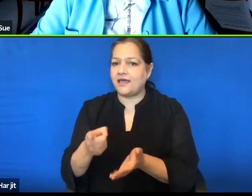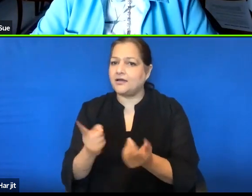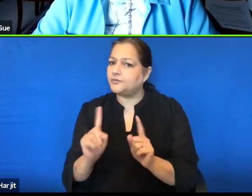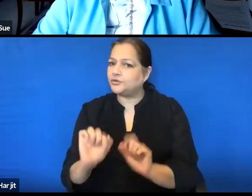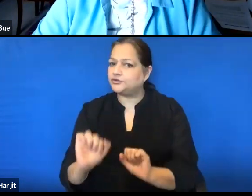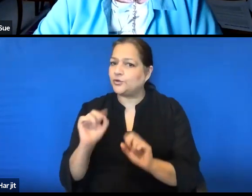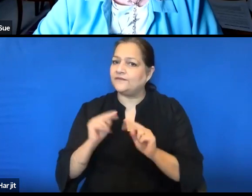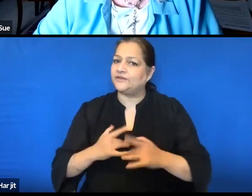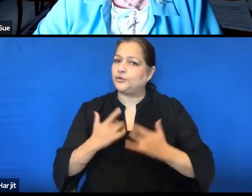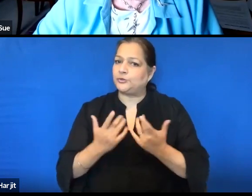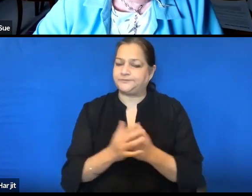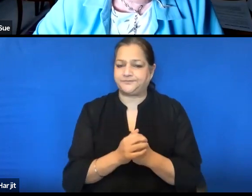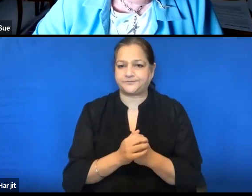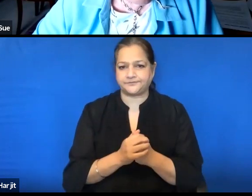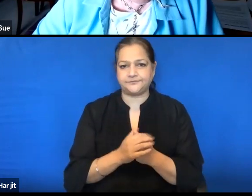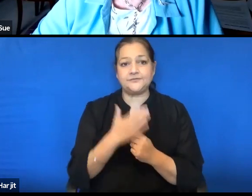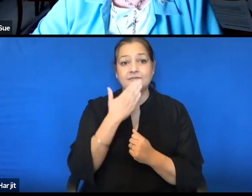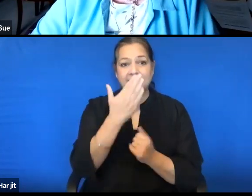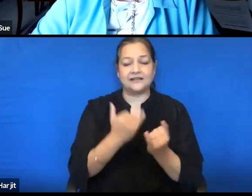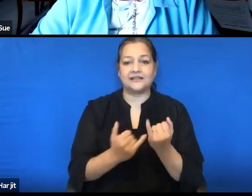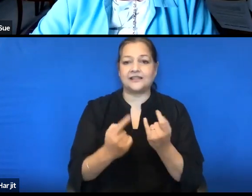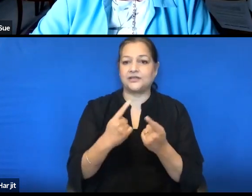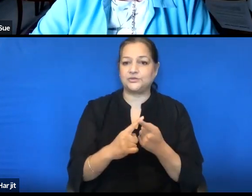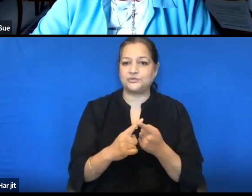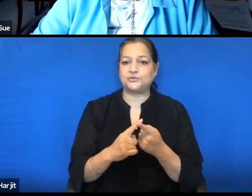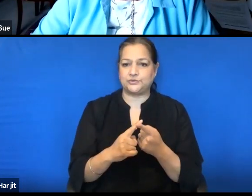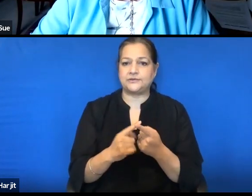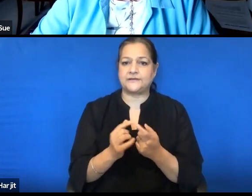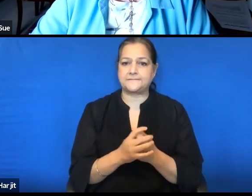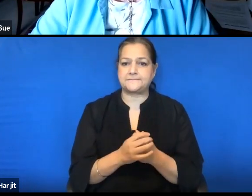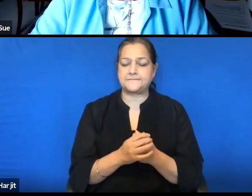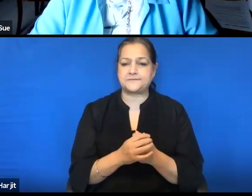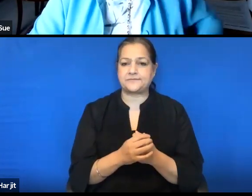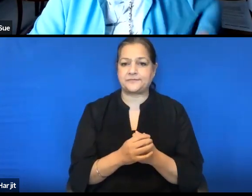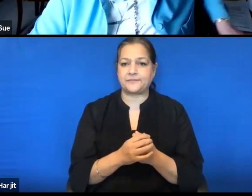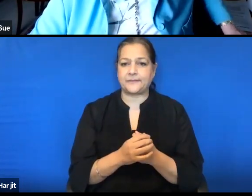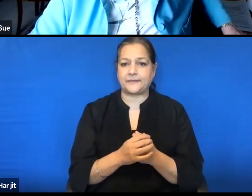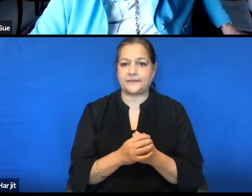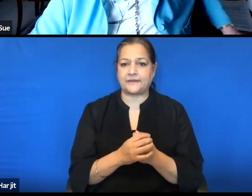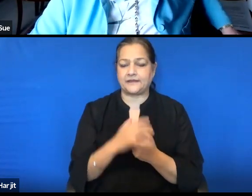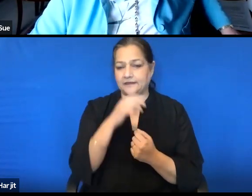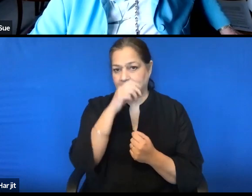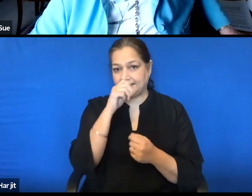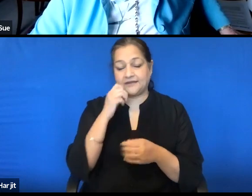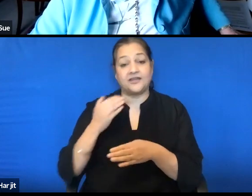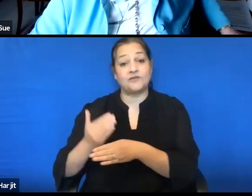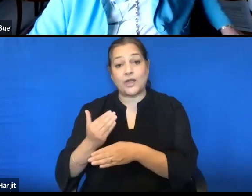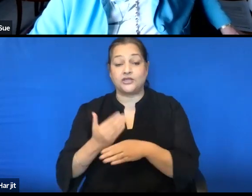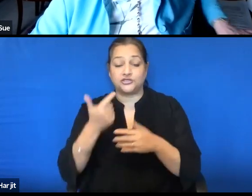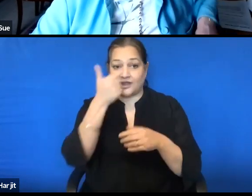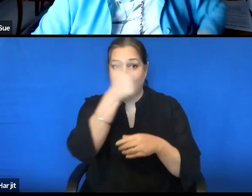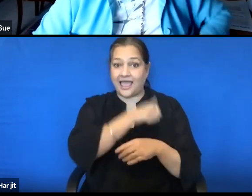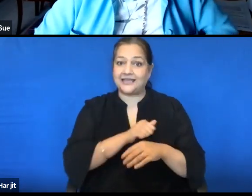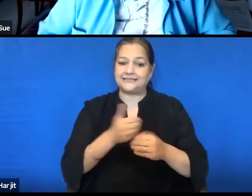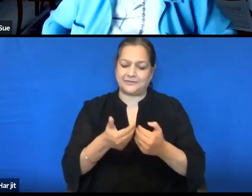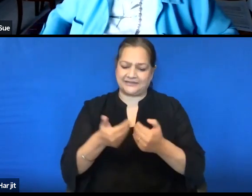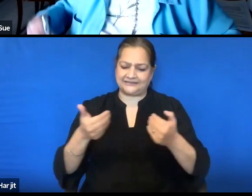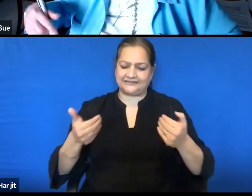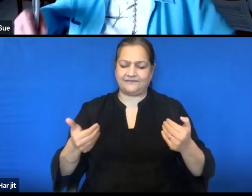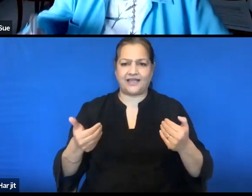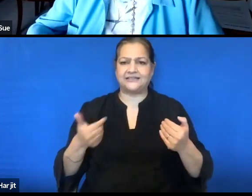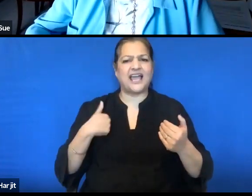Thank you, Sue. So, I mean, first of all, the vocational academic divide I've never